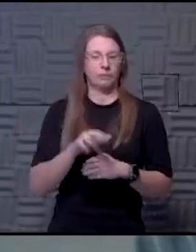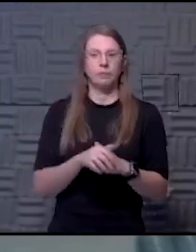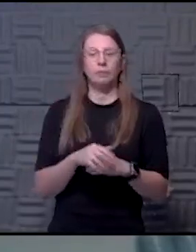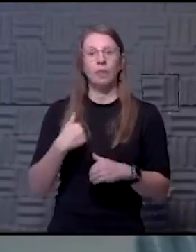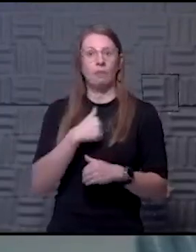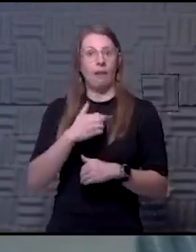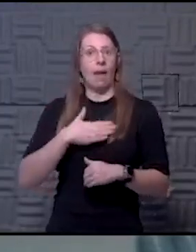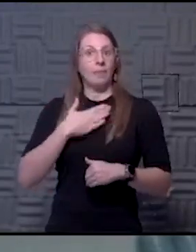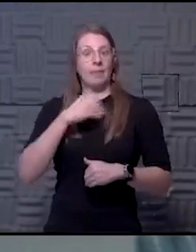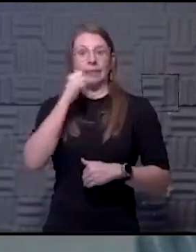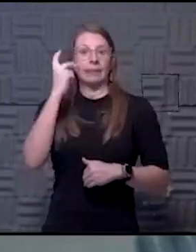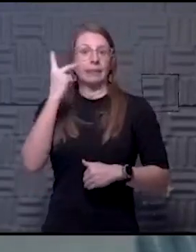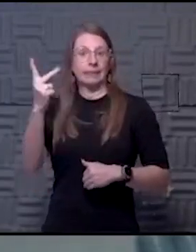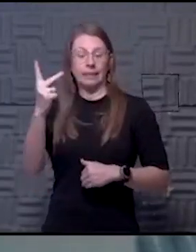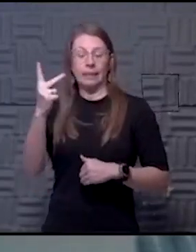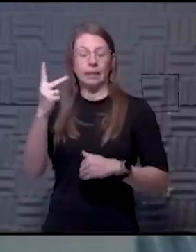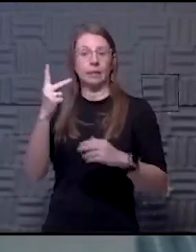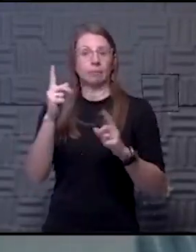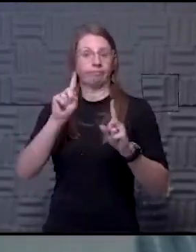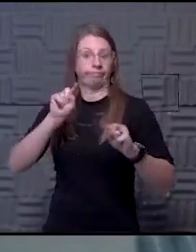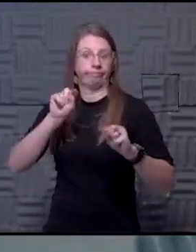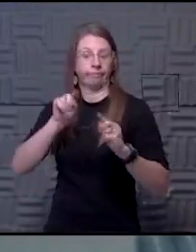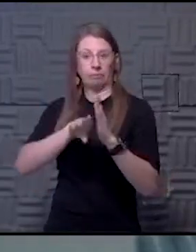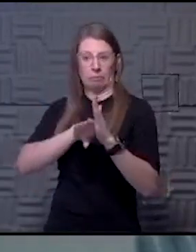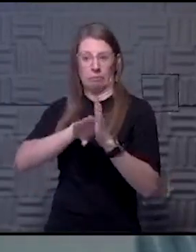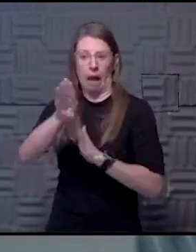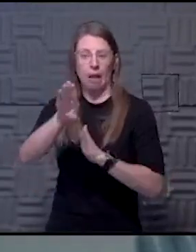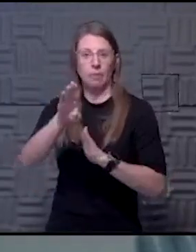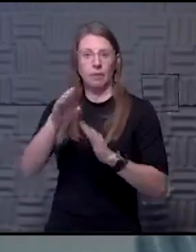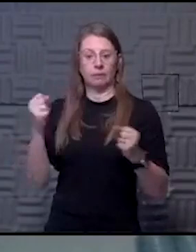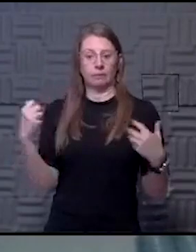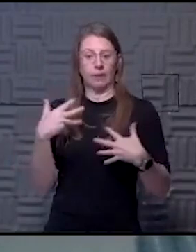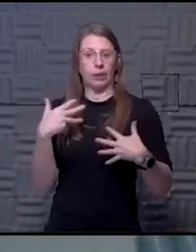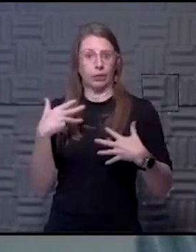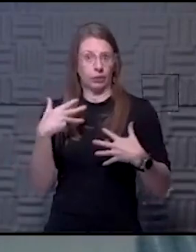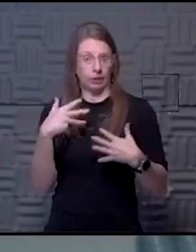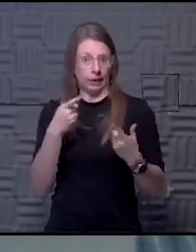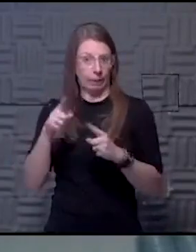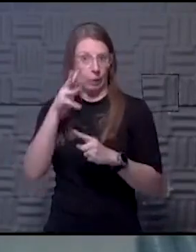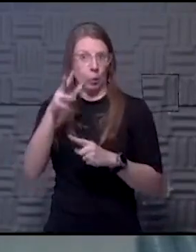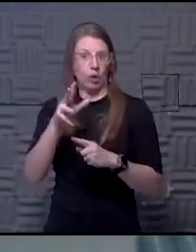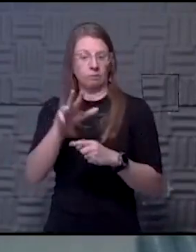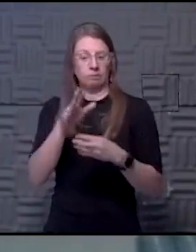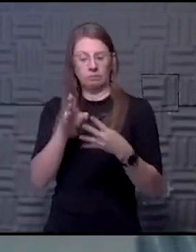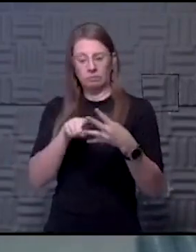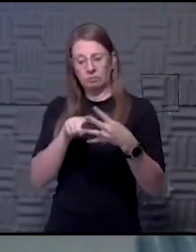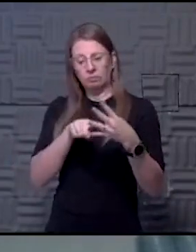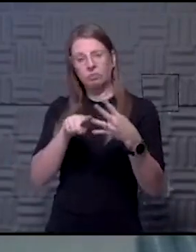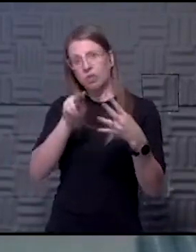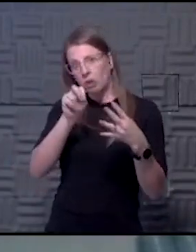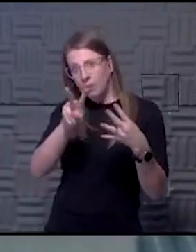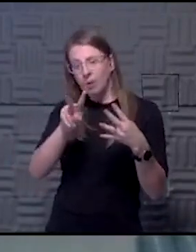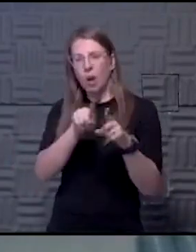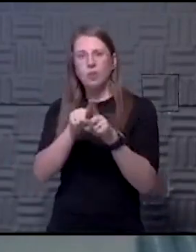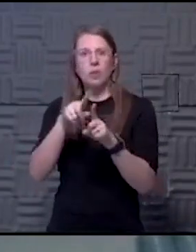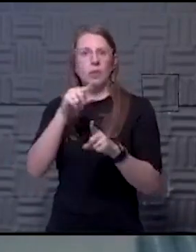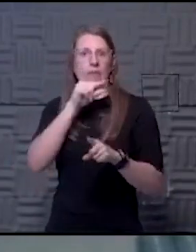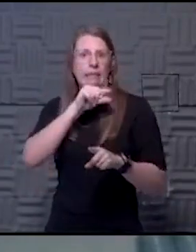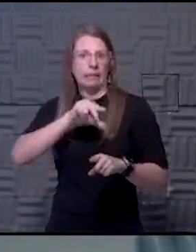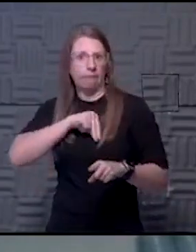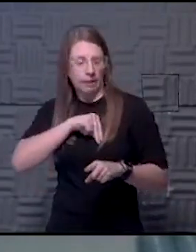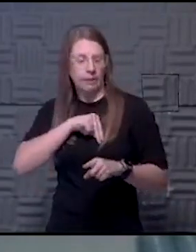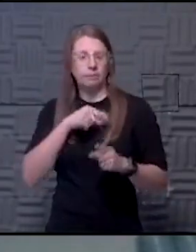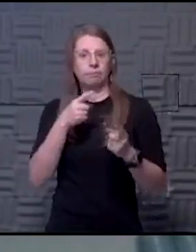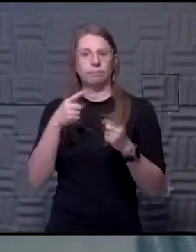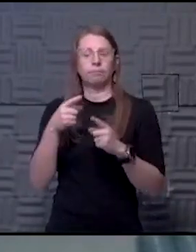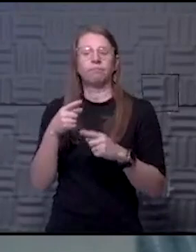didn't see the same volume of a spike that we feared back around mid-November into Thanksgiving. I know when we had talked before.